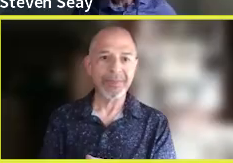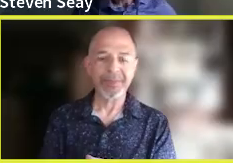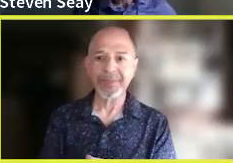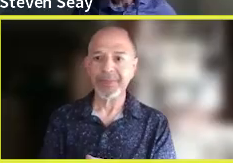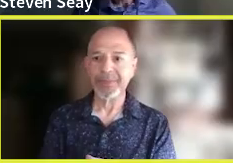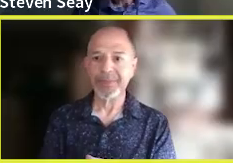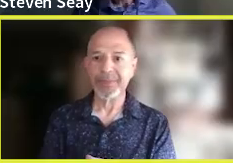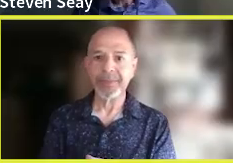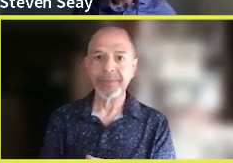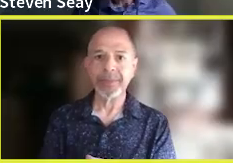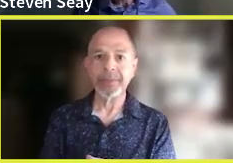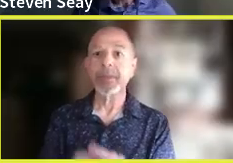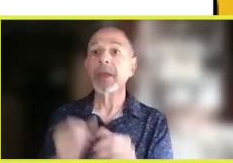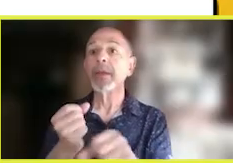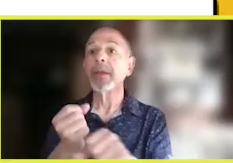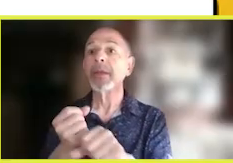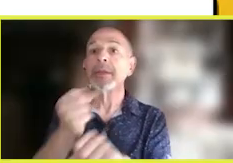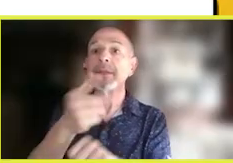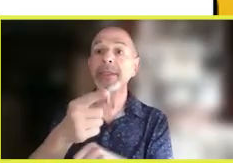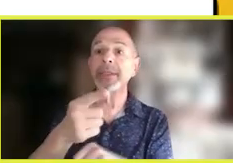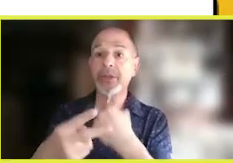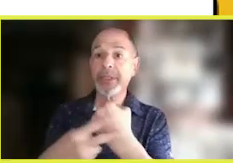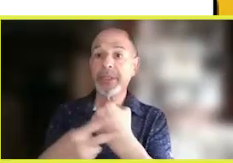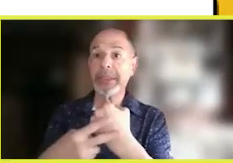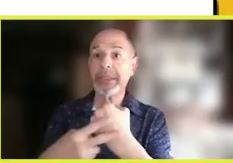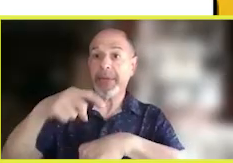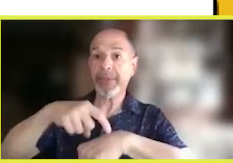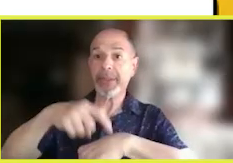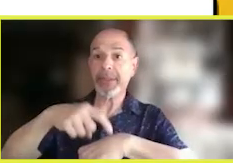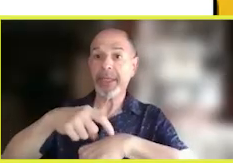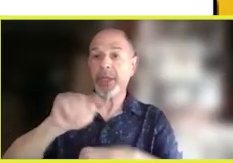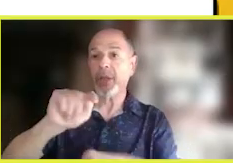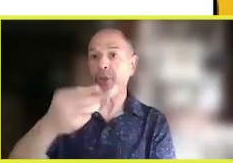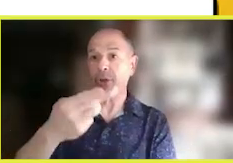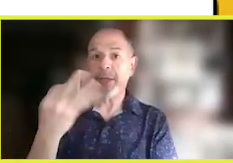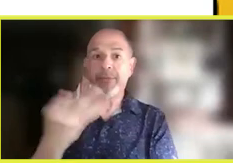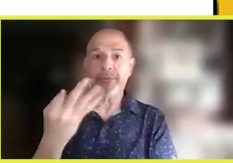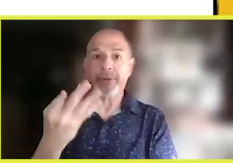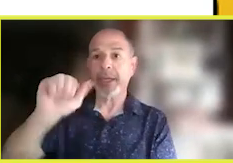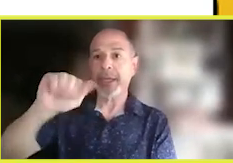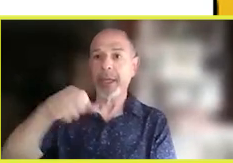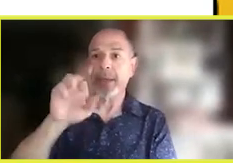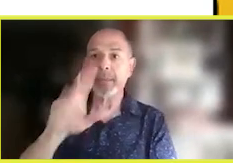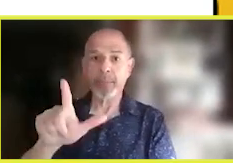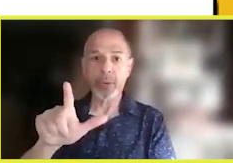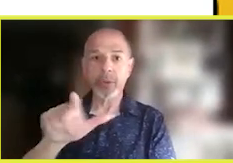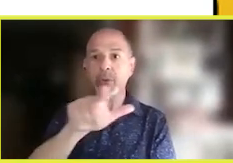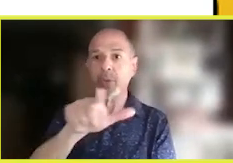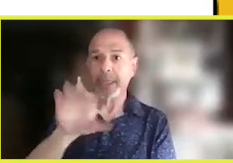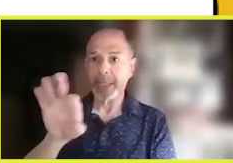Save the date for next year's conference, Thursday and Friday, April 29th to April